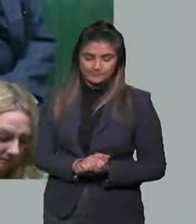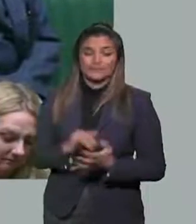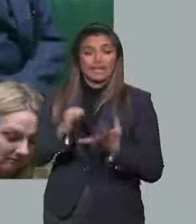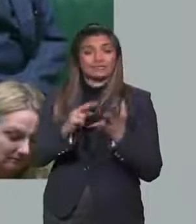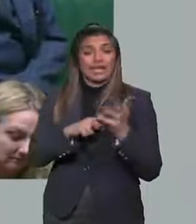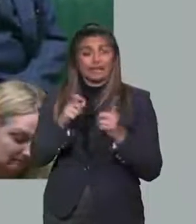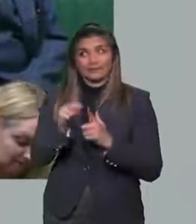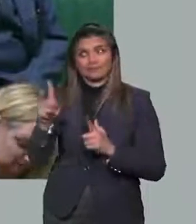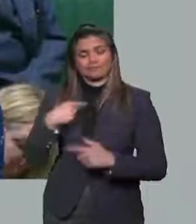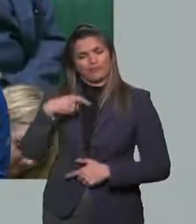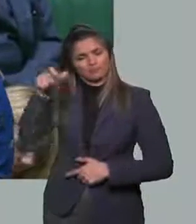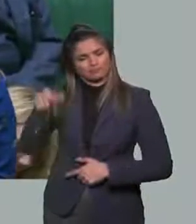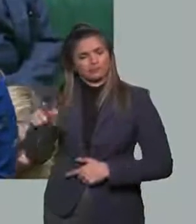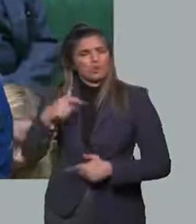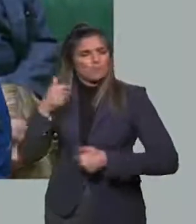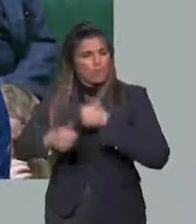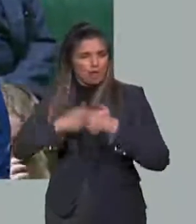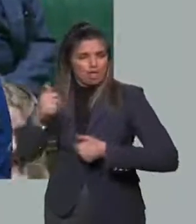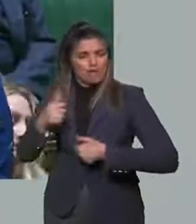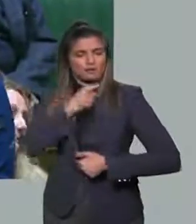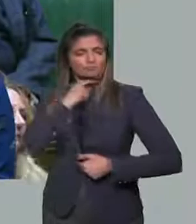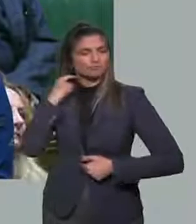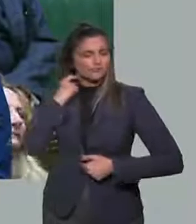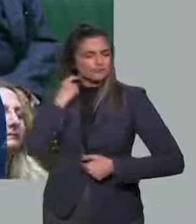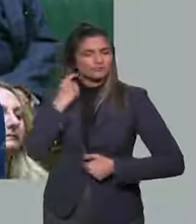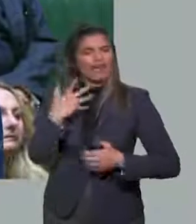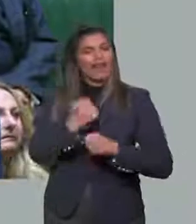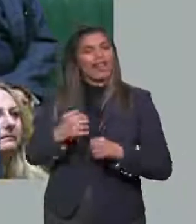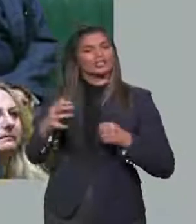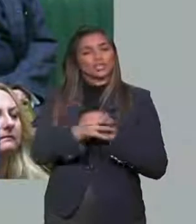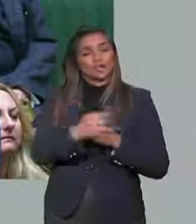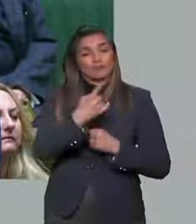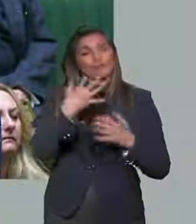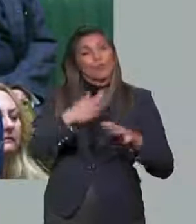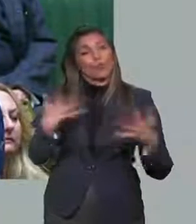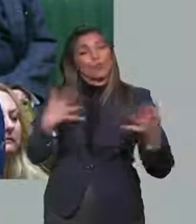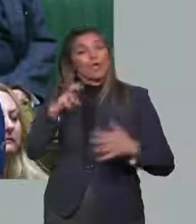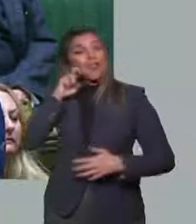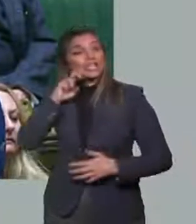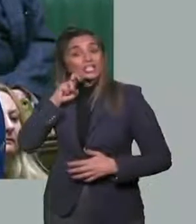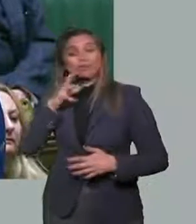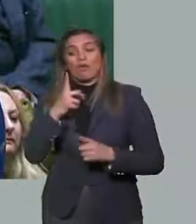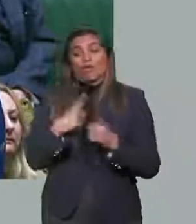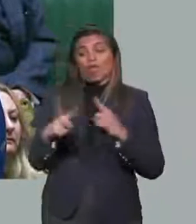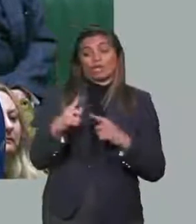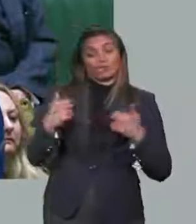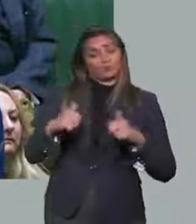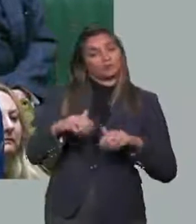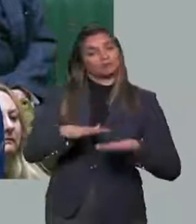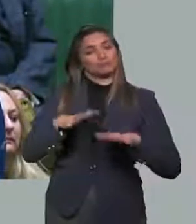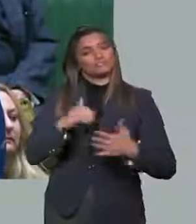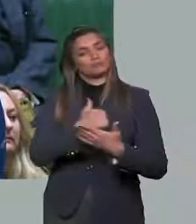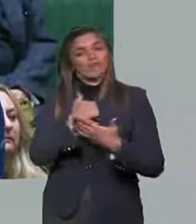priest in Glasgow. Originally from Nigeria, he became a British citizen last year and applied for his first